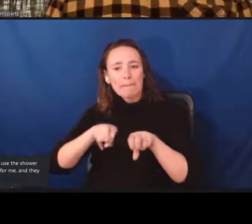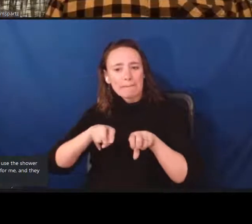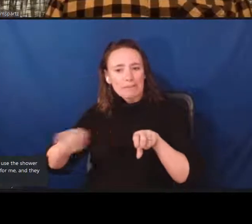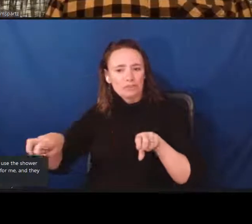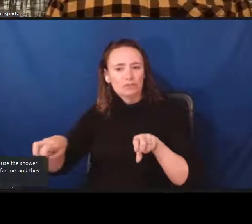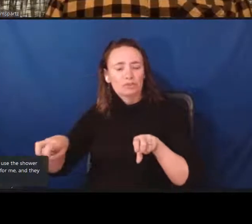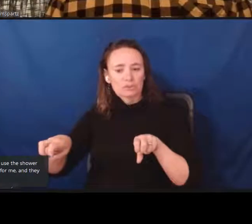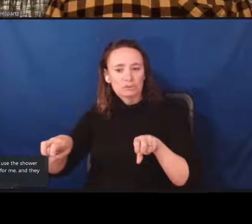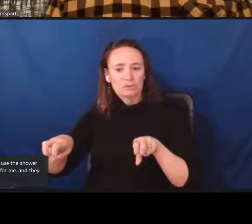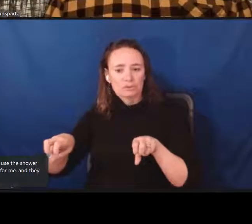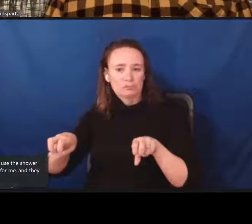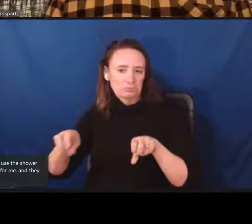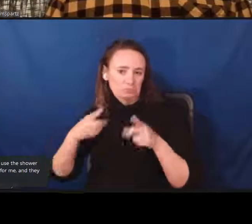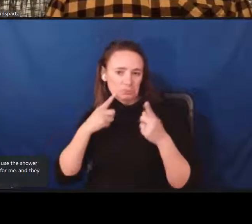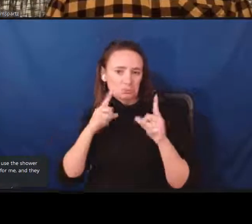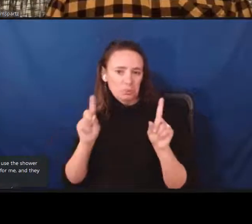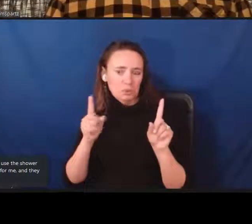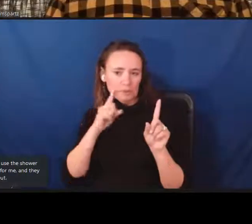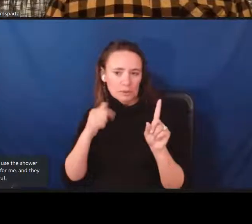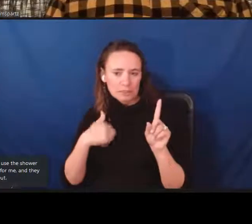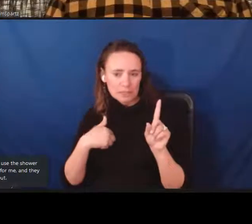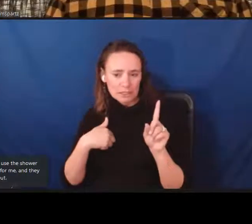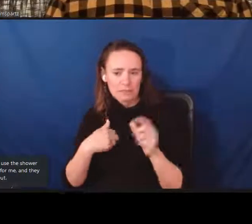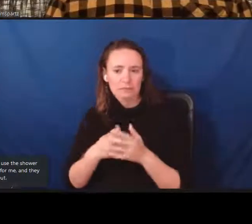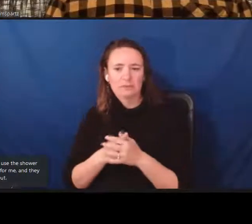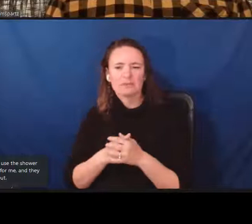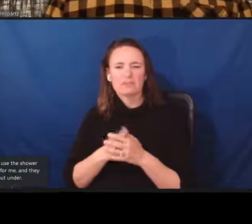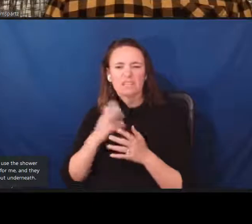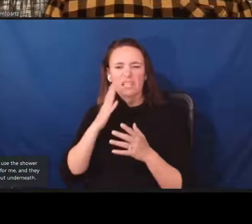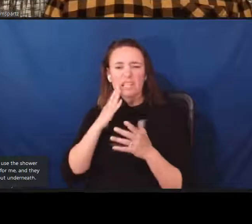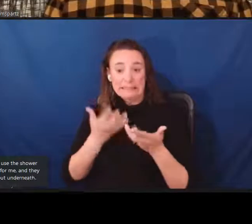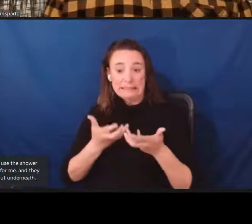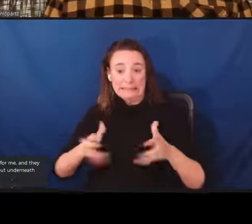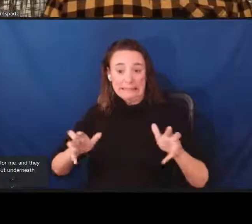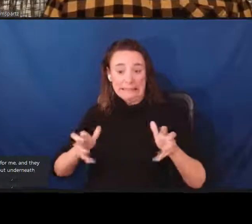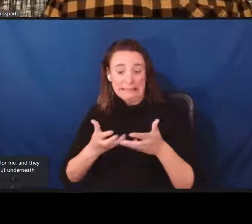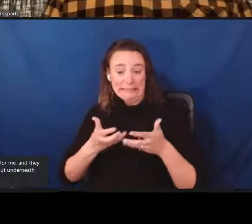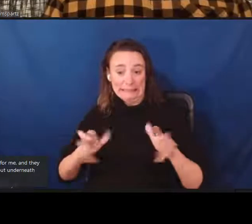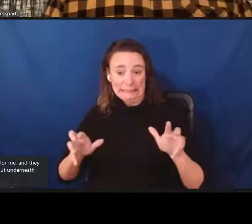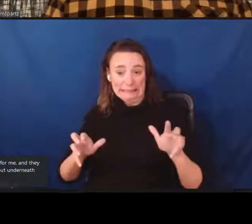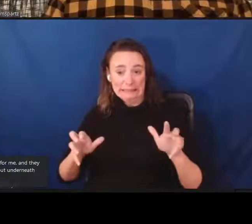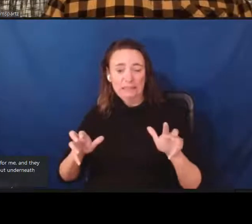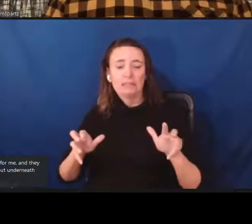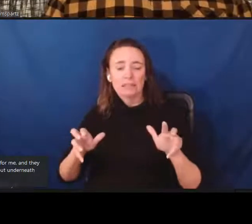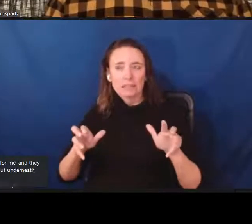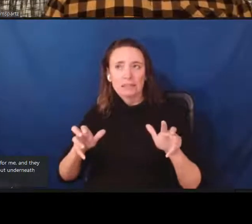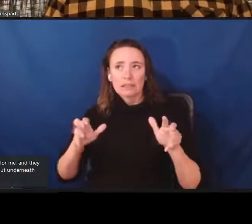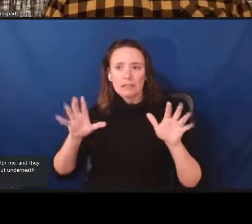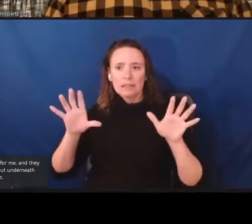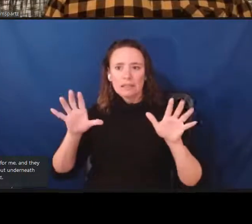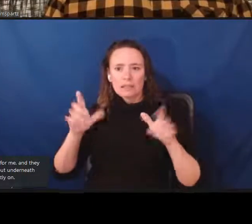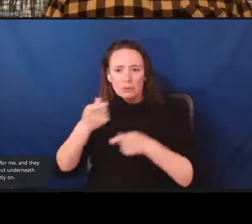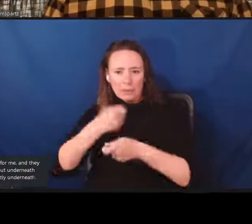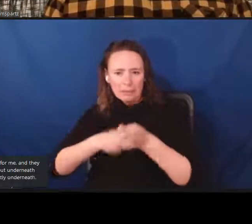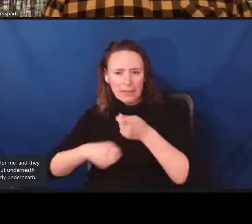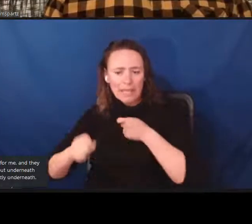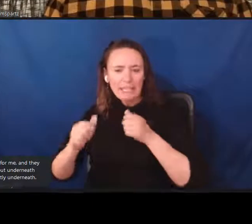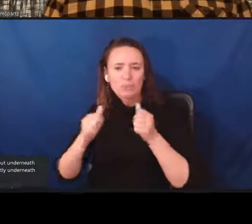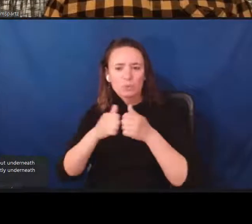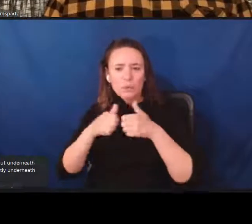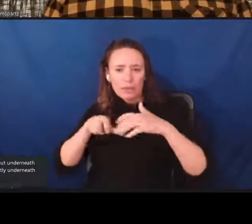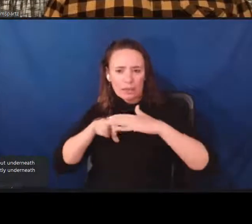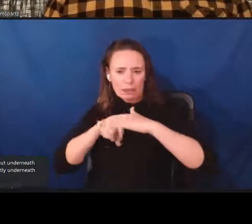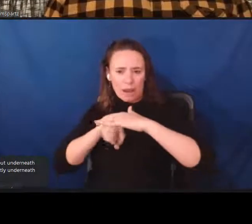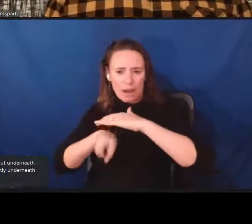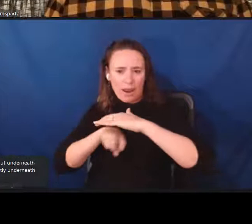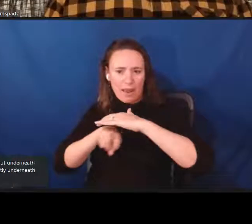a sink put in that had the cutout underneath the pipes, or directly underneath the sink. It was